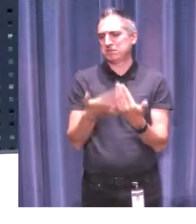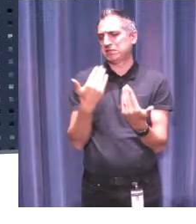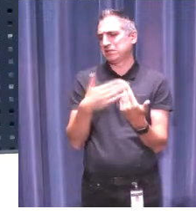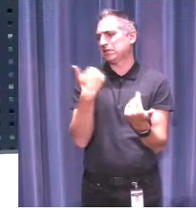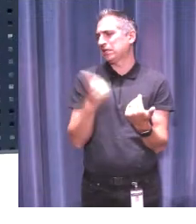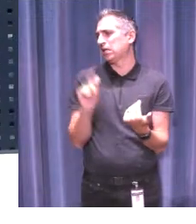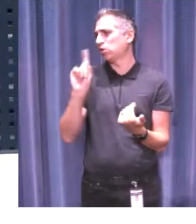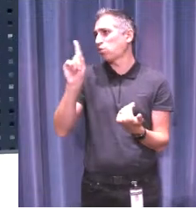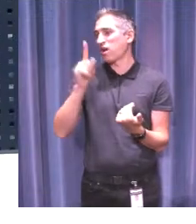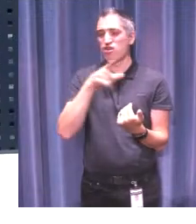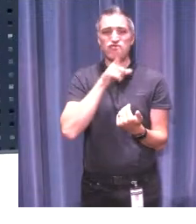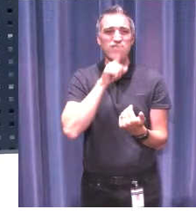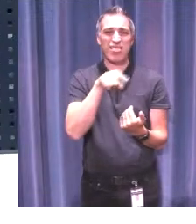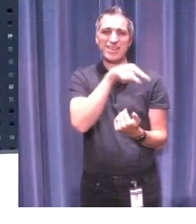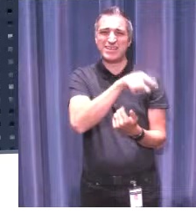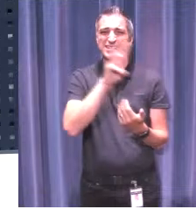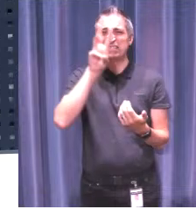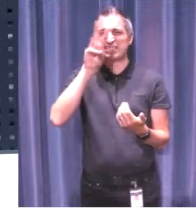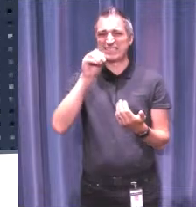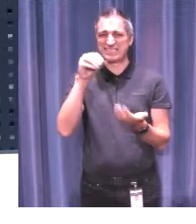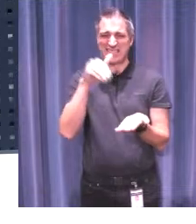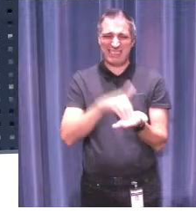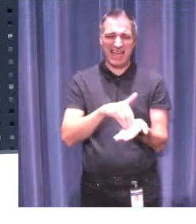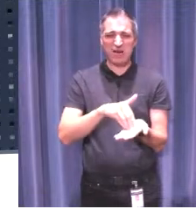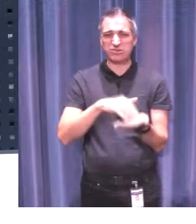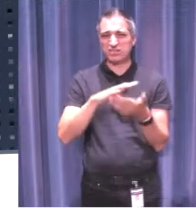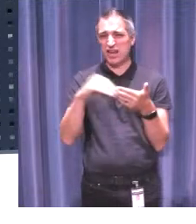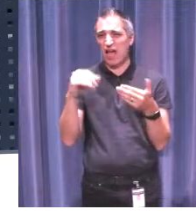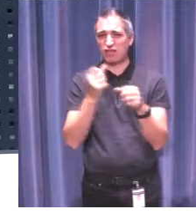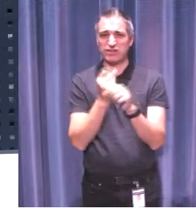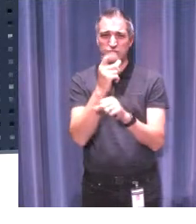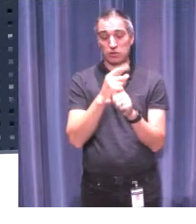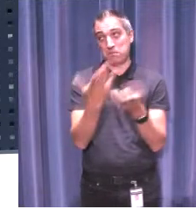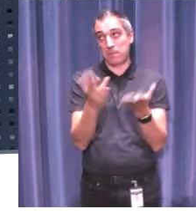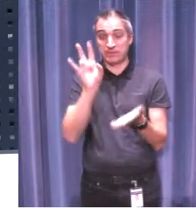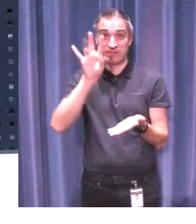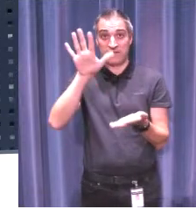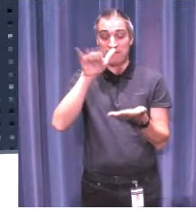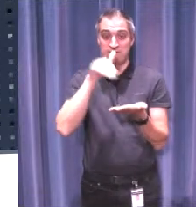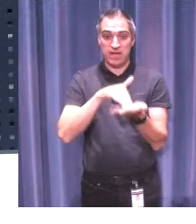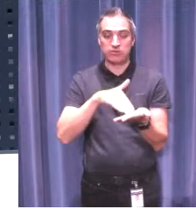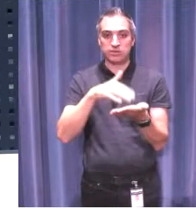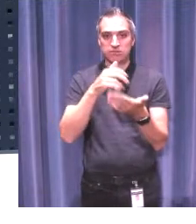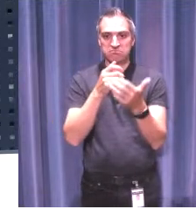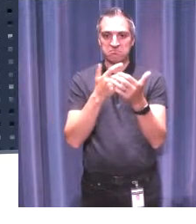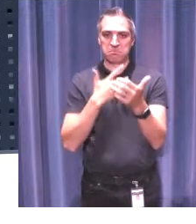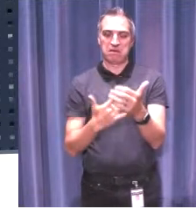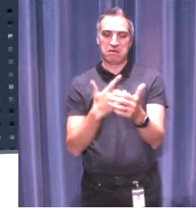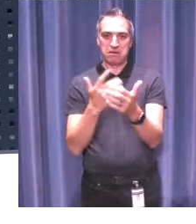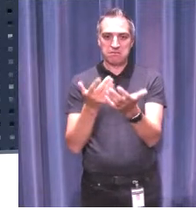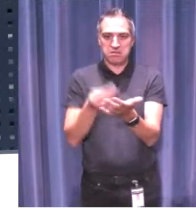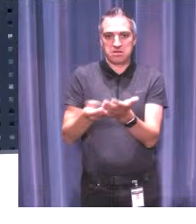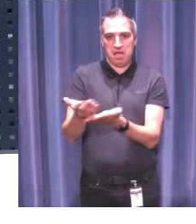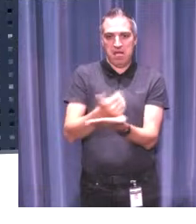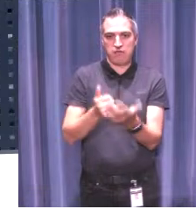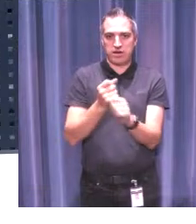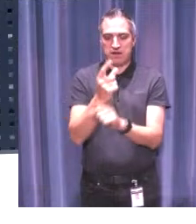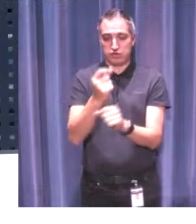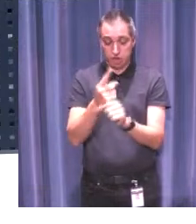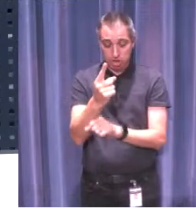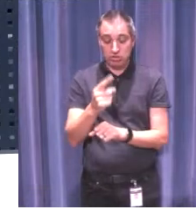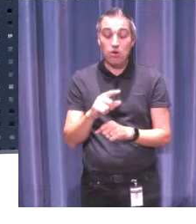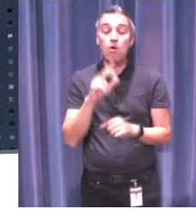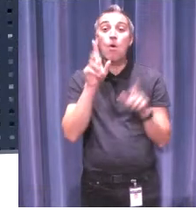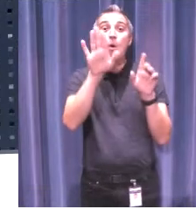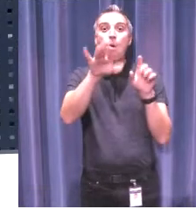it was like 60,000 a year. It may be up to 75 now. I don't know. So, also one of my other